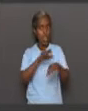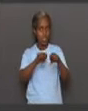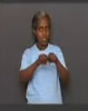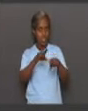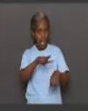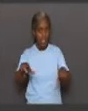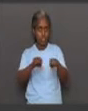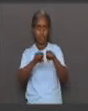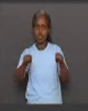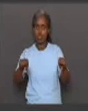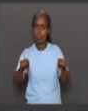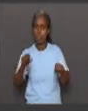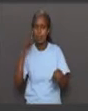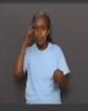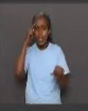line segment.